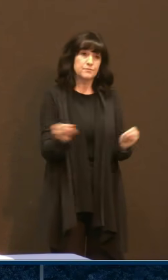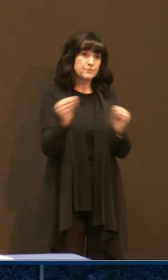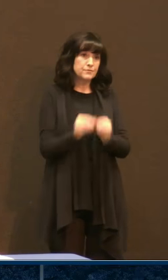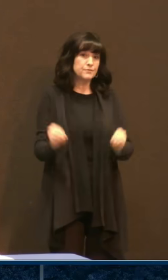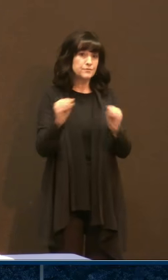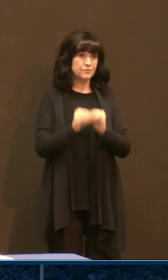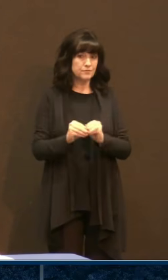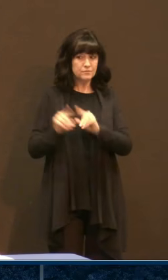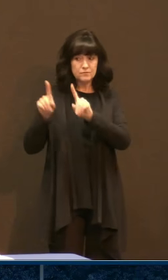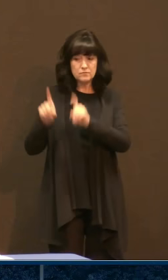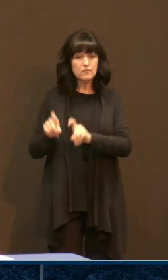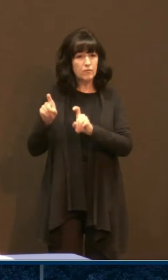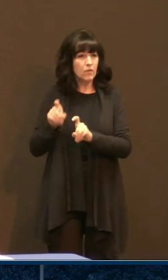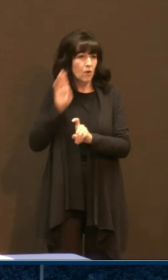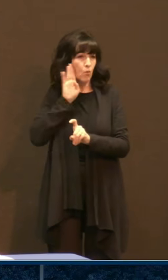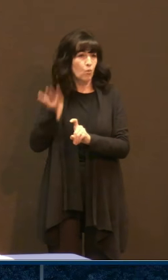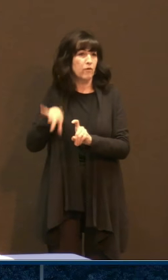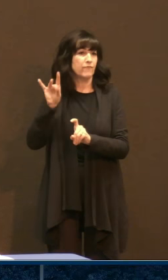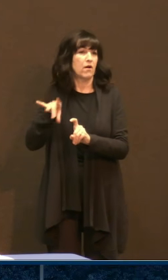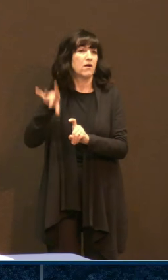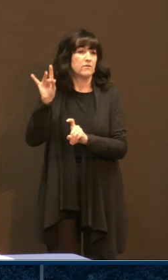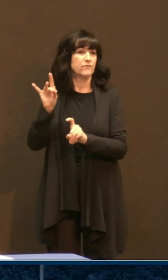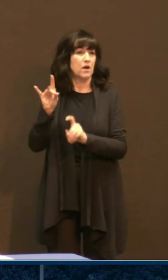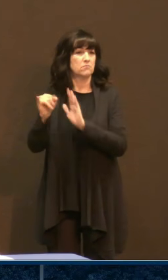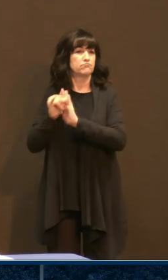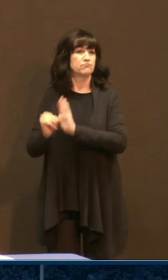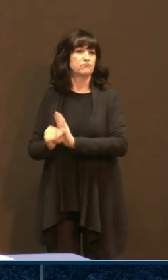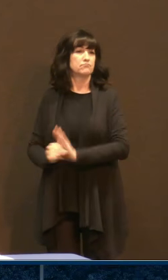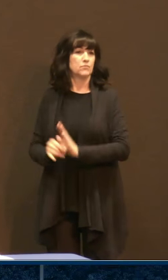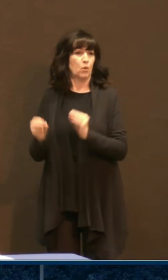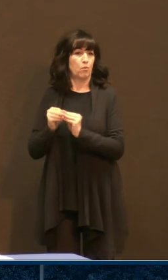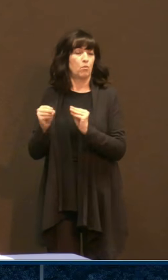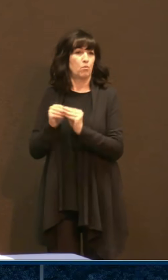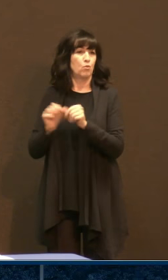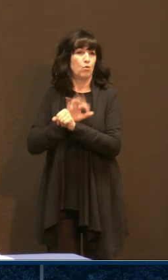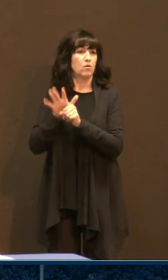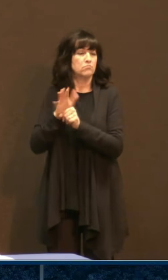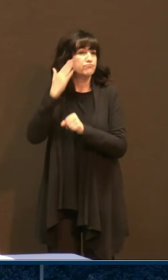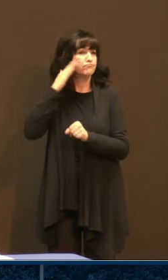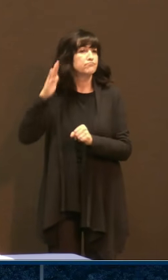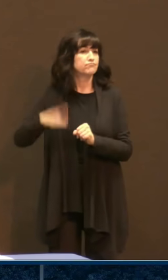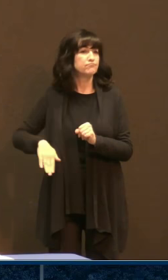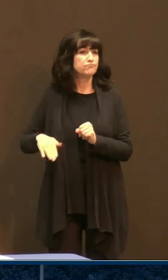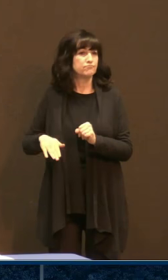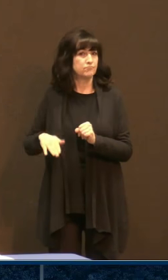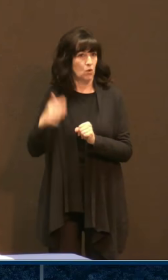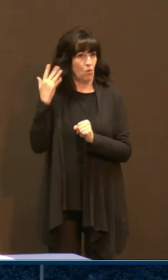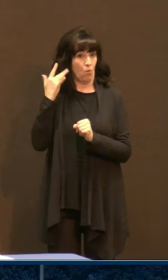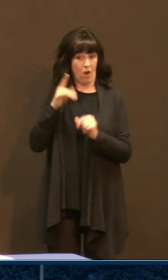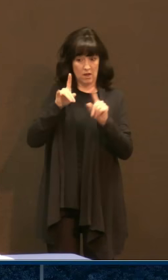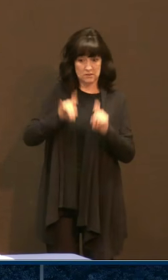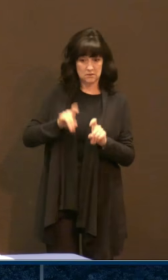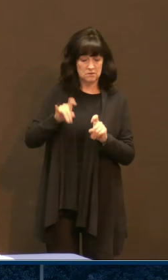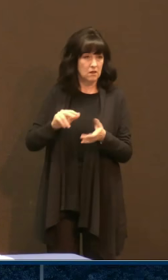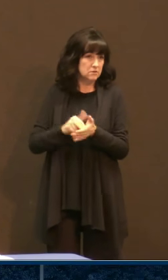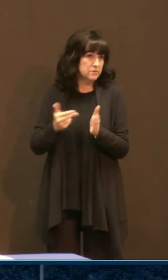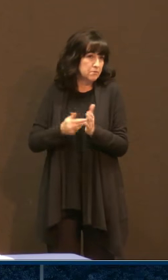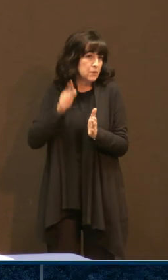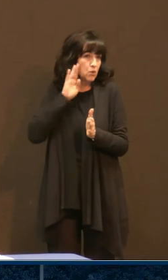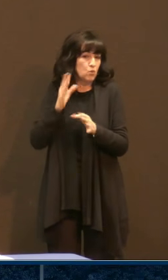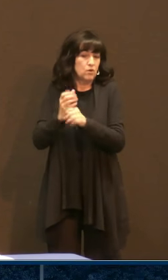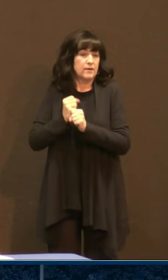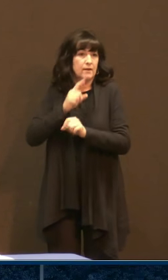we're going to have more positive cases. But when you get right down to it, those are the numbers that are a measure of the seriousness of